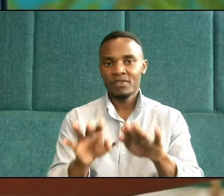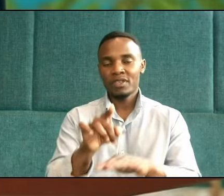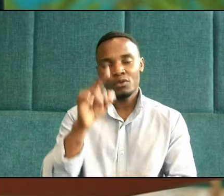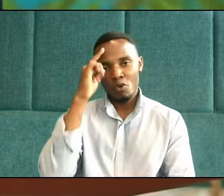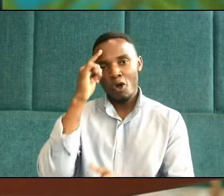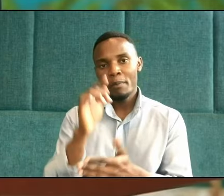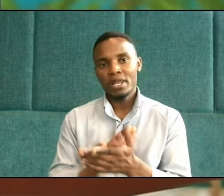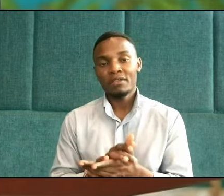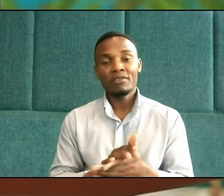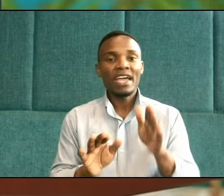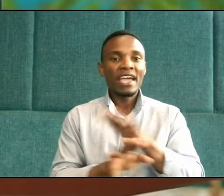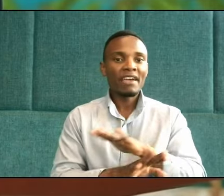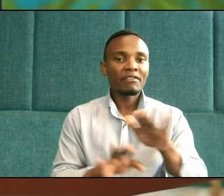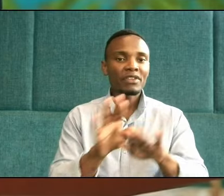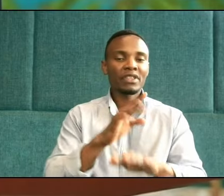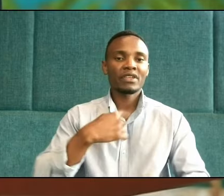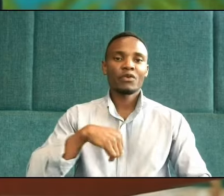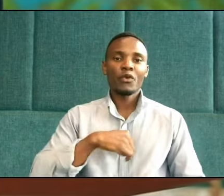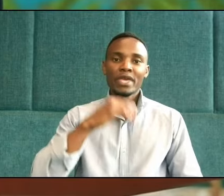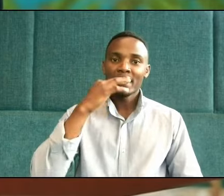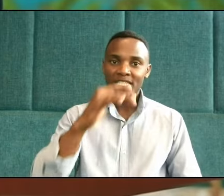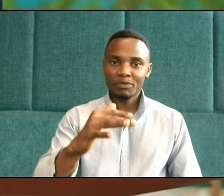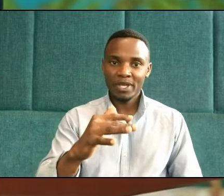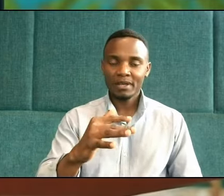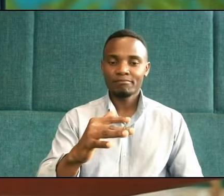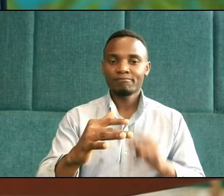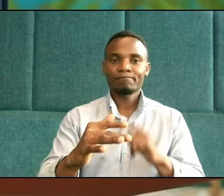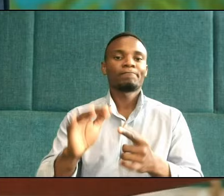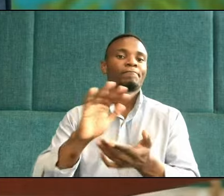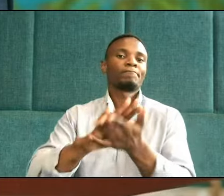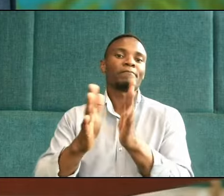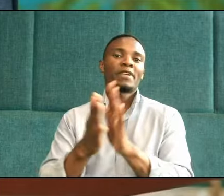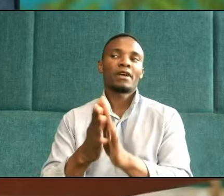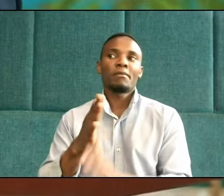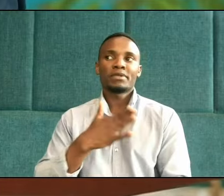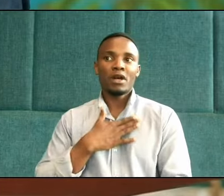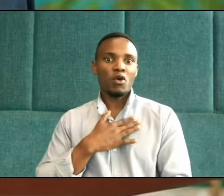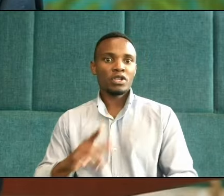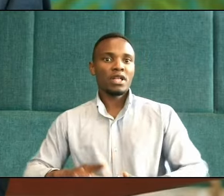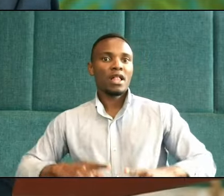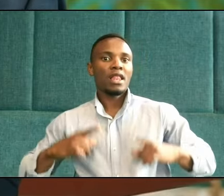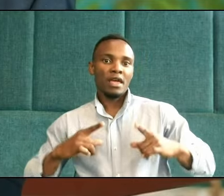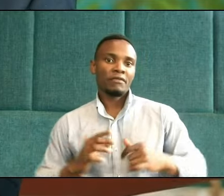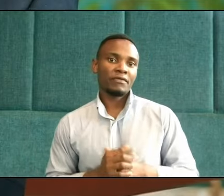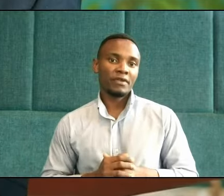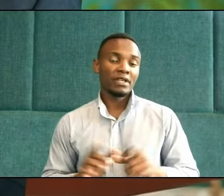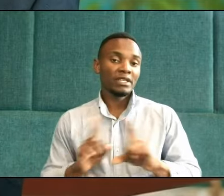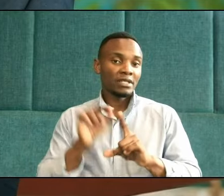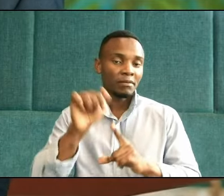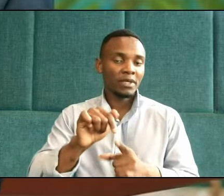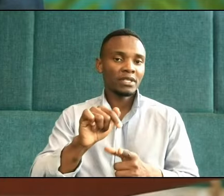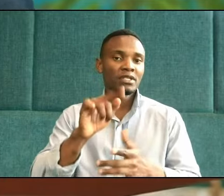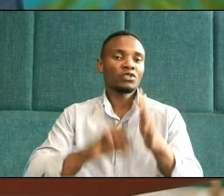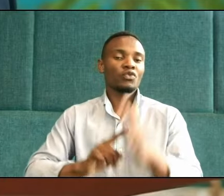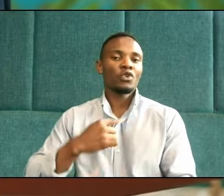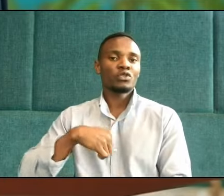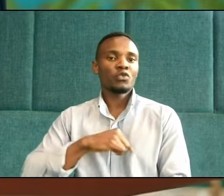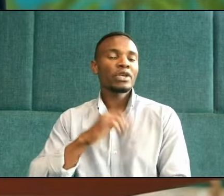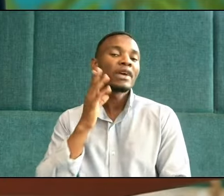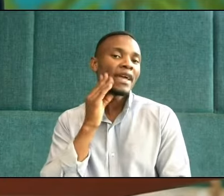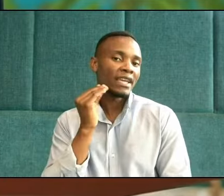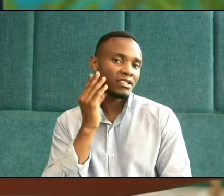What we speak is what becomes of us, is what we experience. Now, this